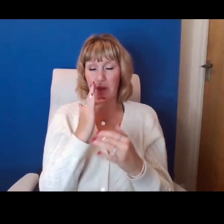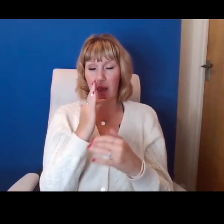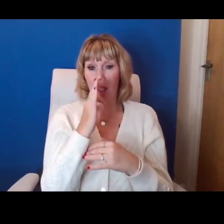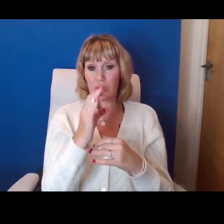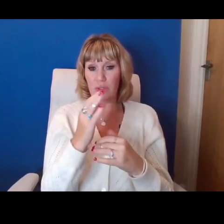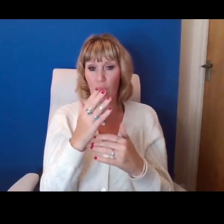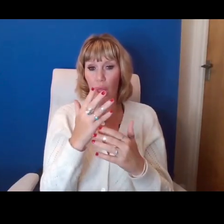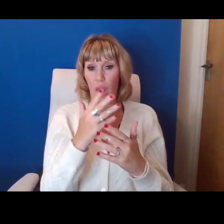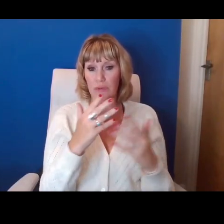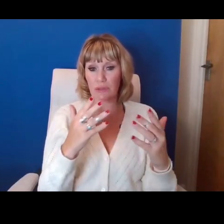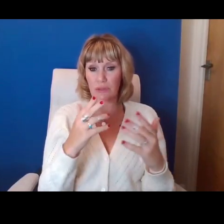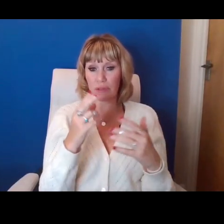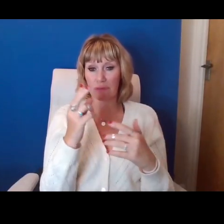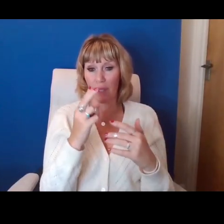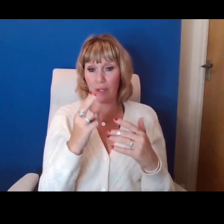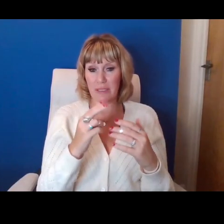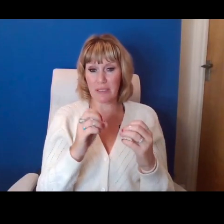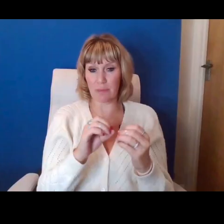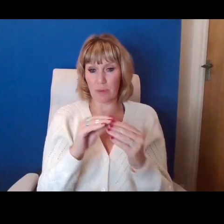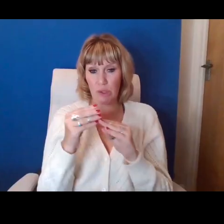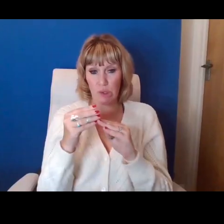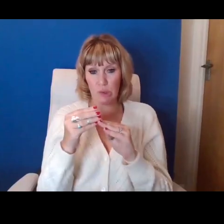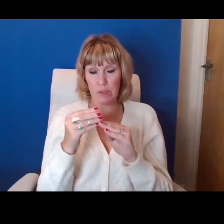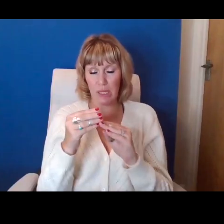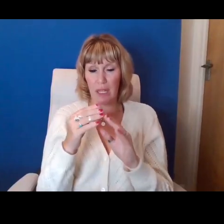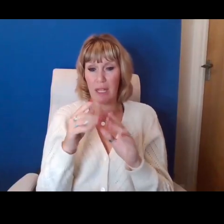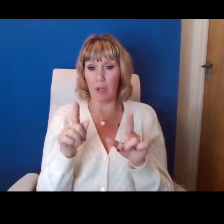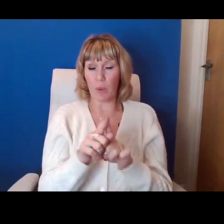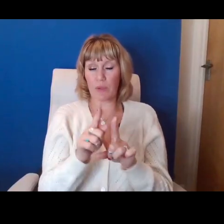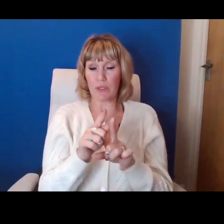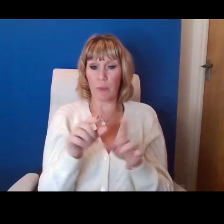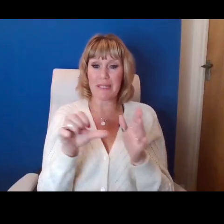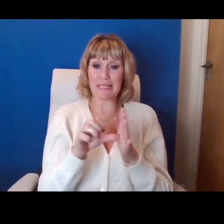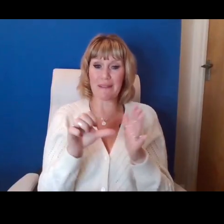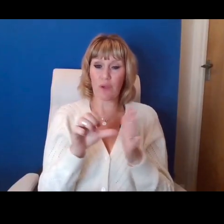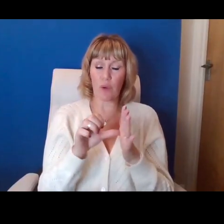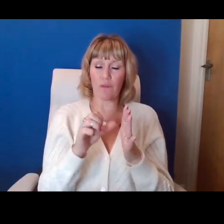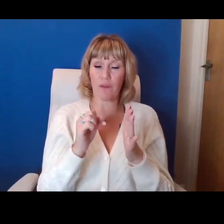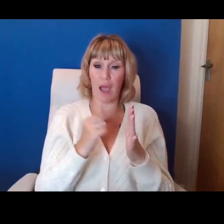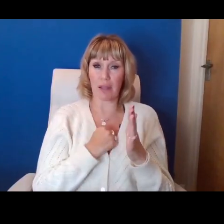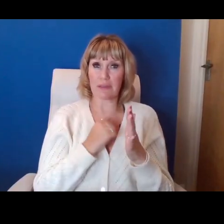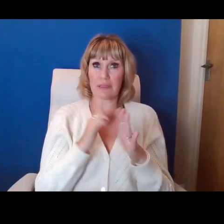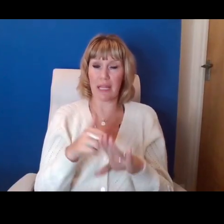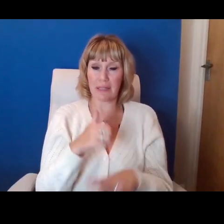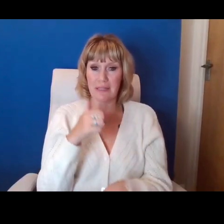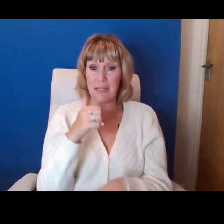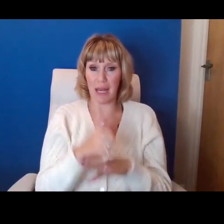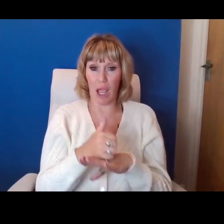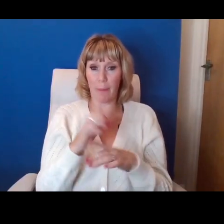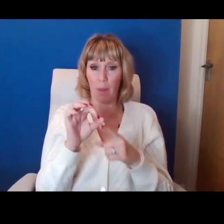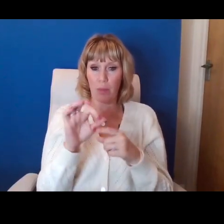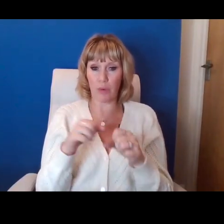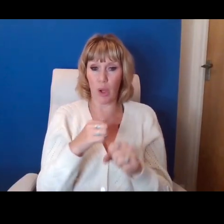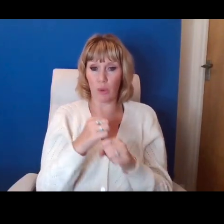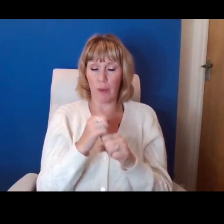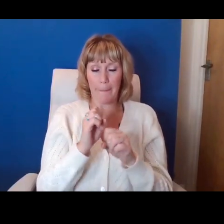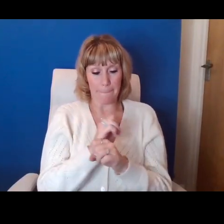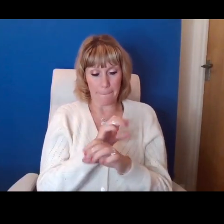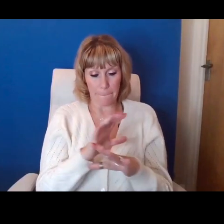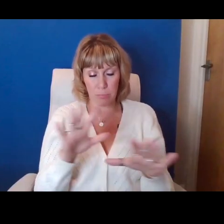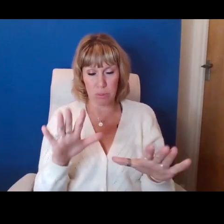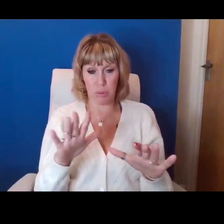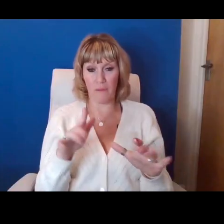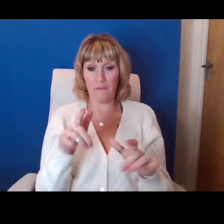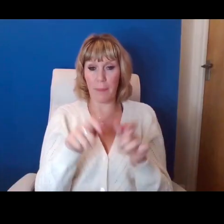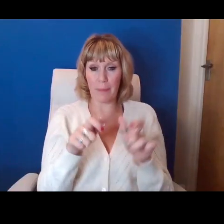produce. And the second was we couldn't find a way to program it easily for people to read. Deborah Caulfield says so many